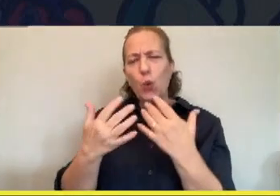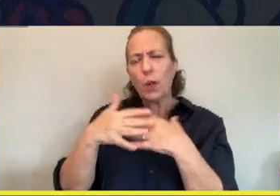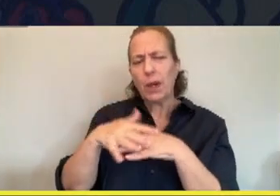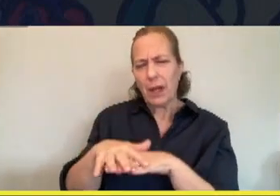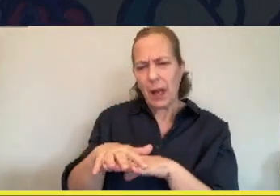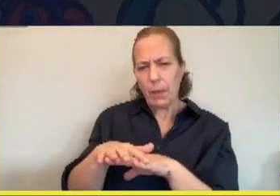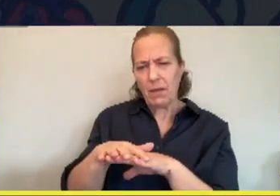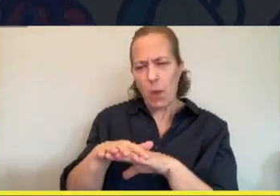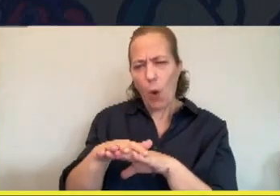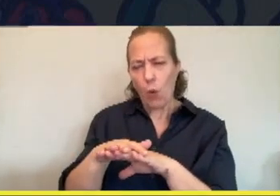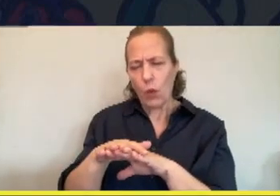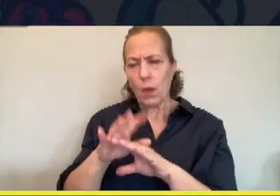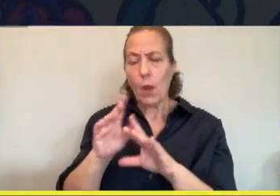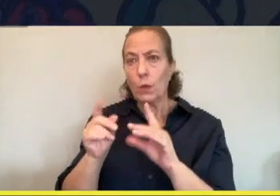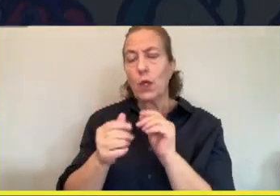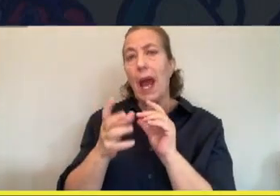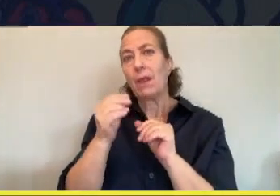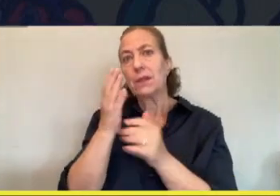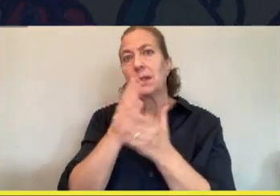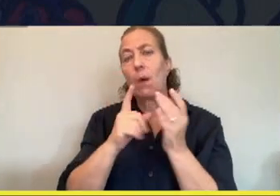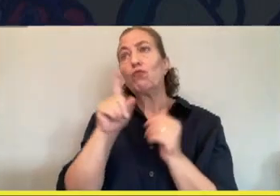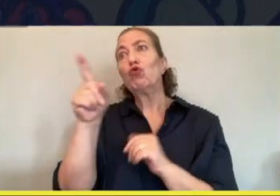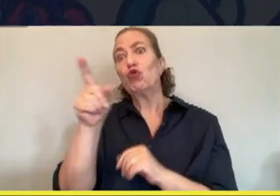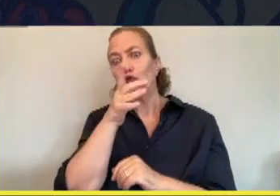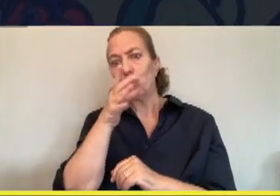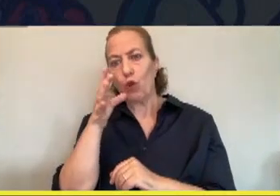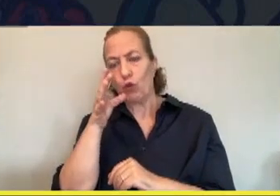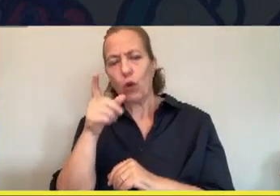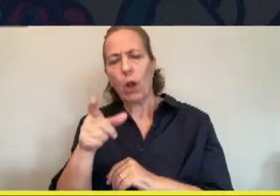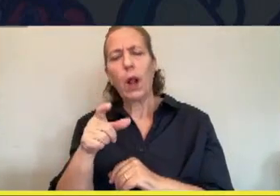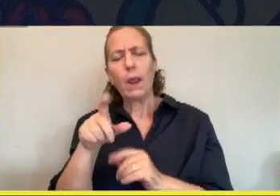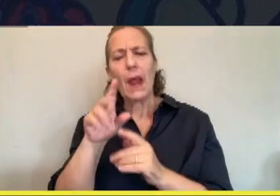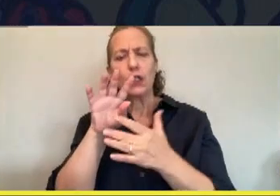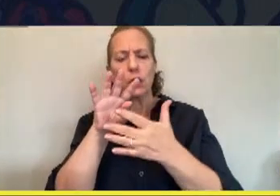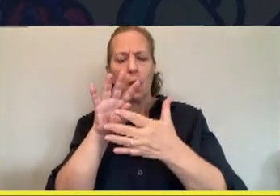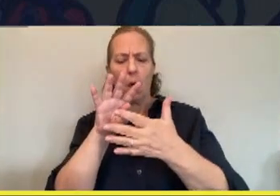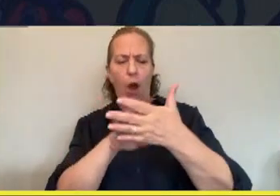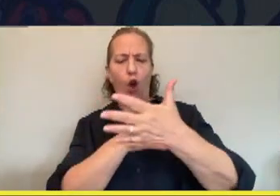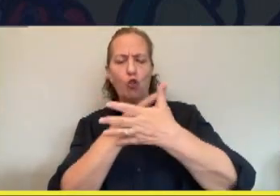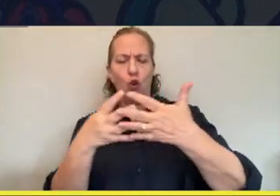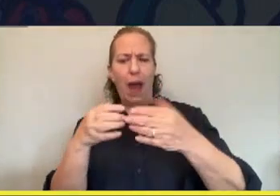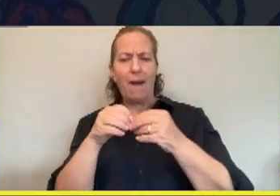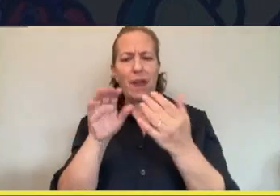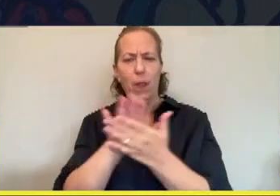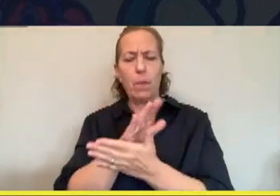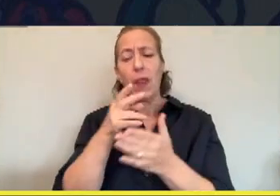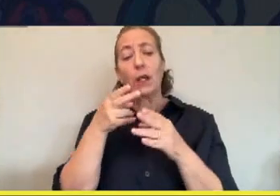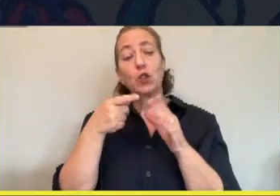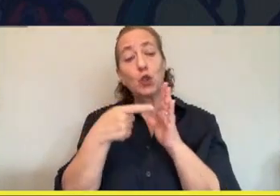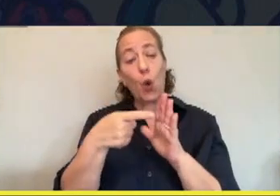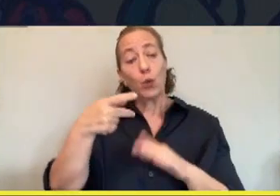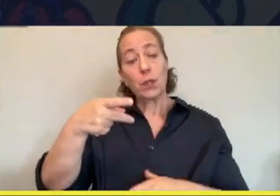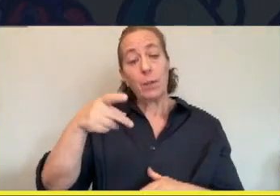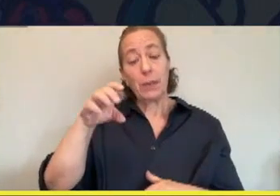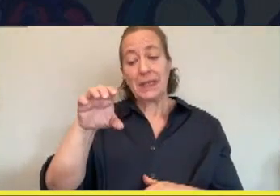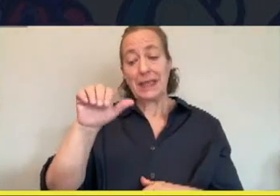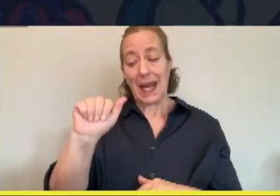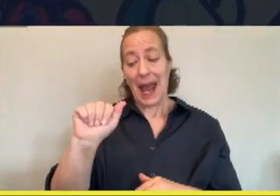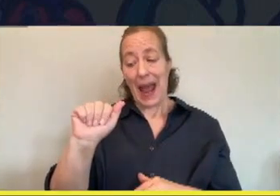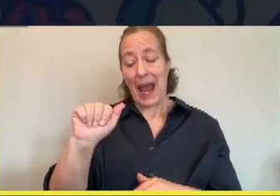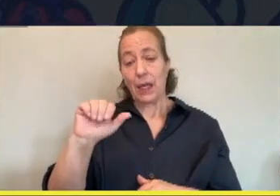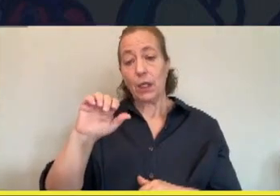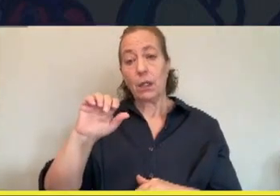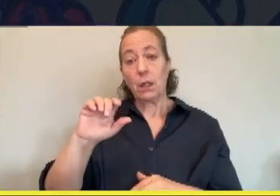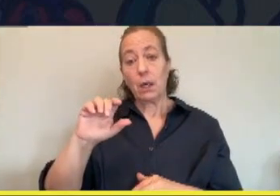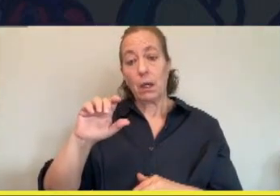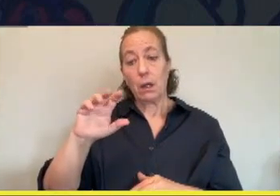rural areas. There's a graph in the paper basically showing that PCA shortages are most intense